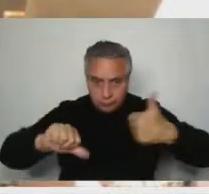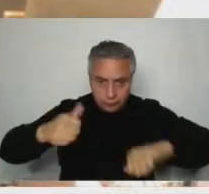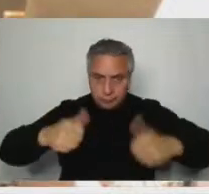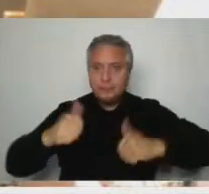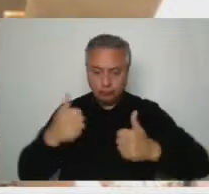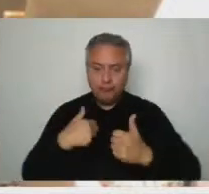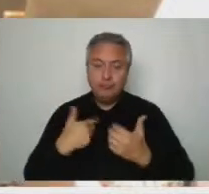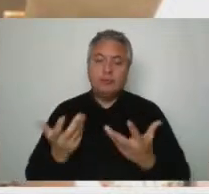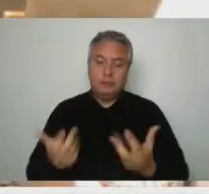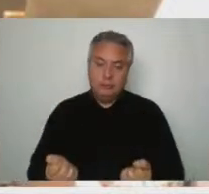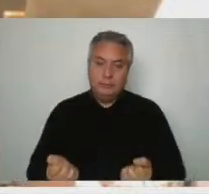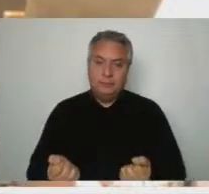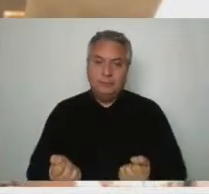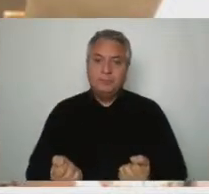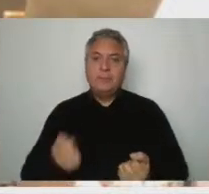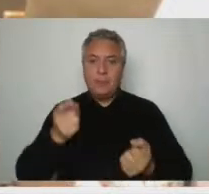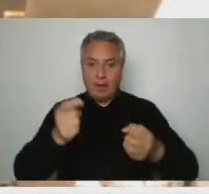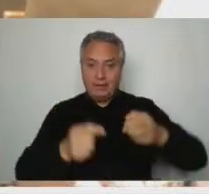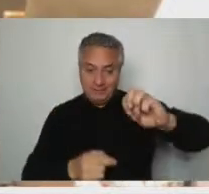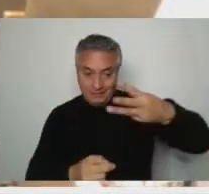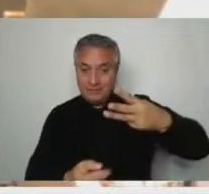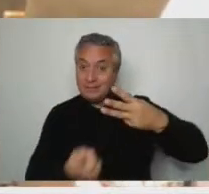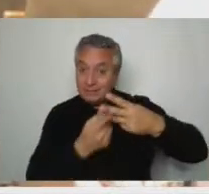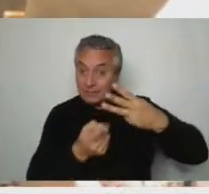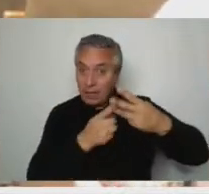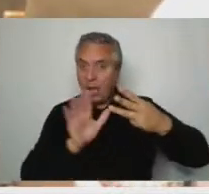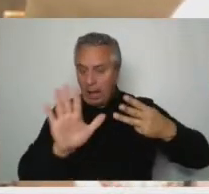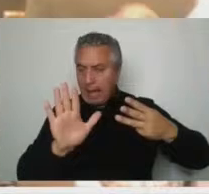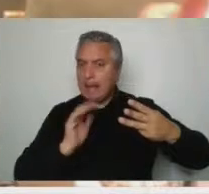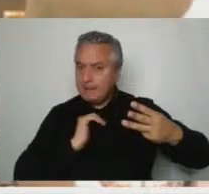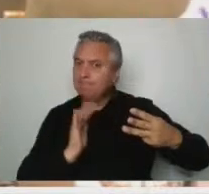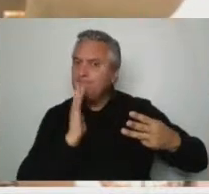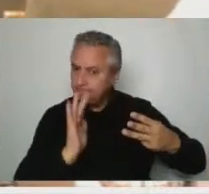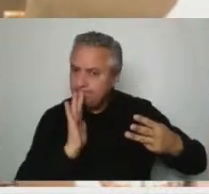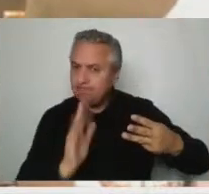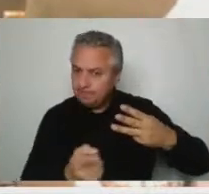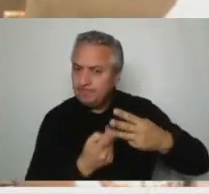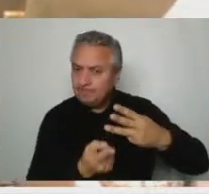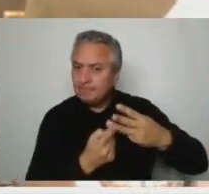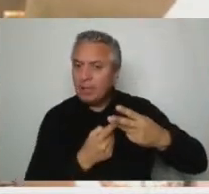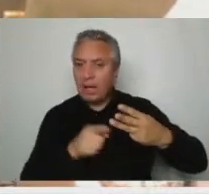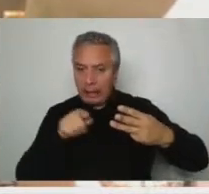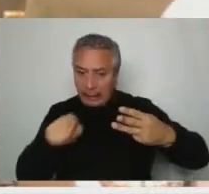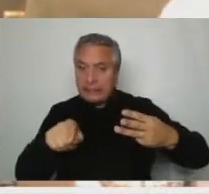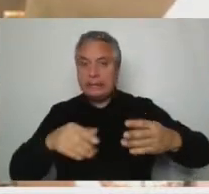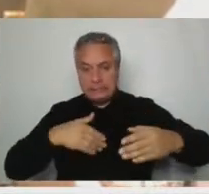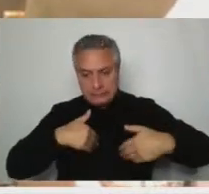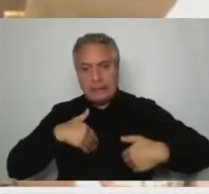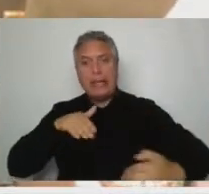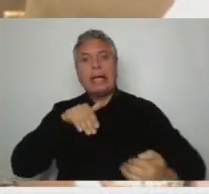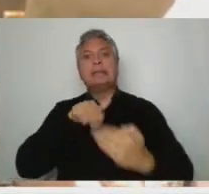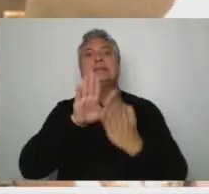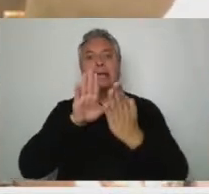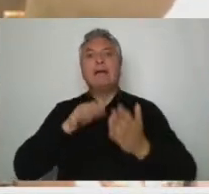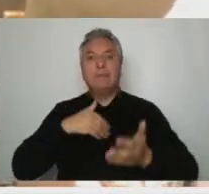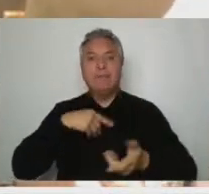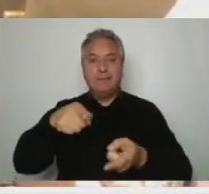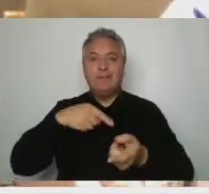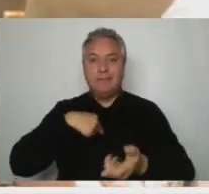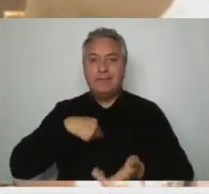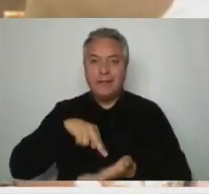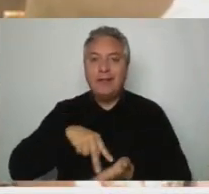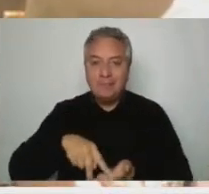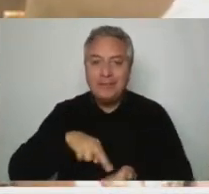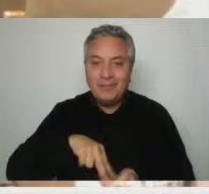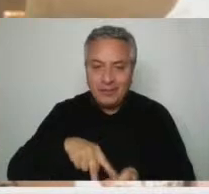has other measurements as well. And the third aspect, and again, there are three different components that are intertwined and need to